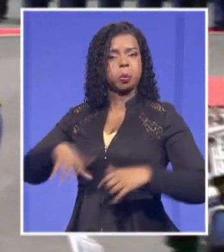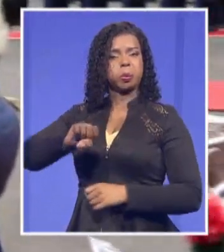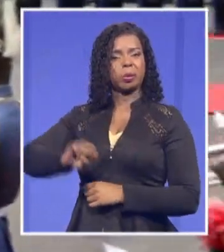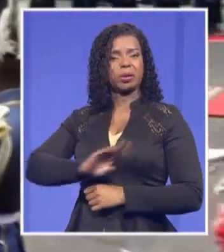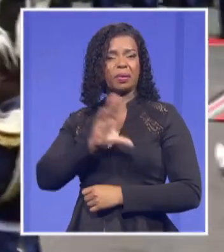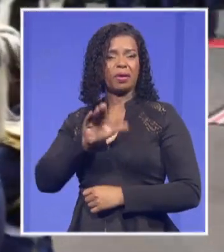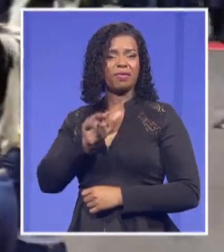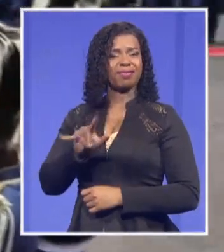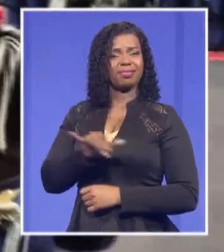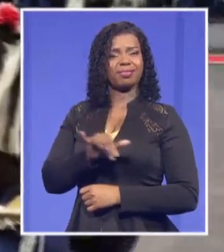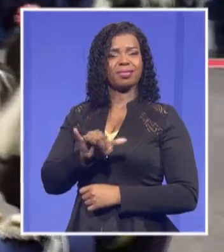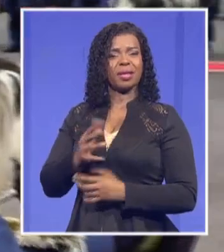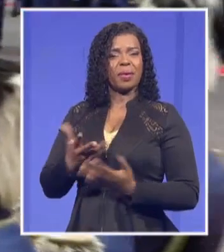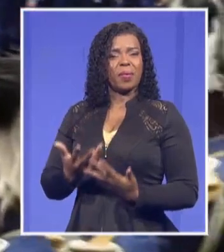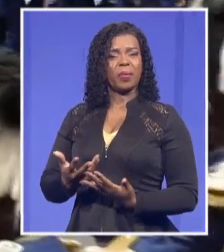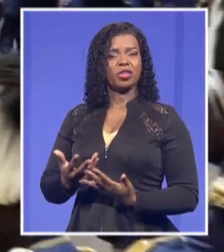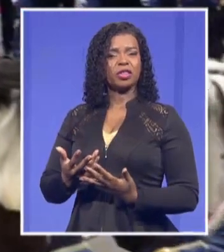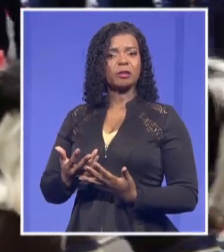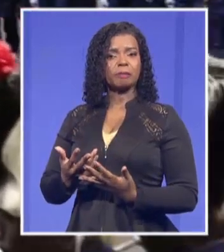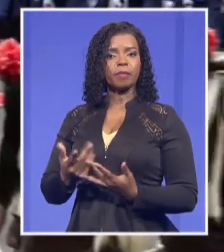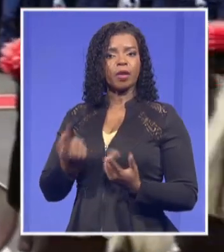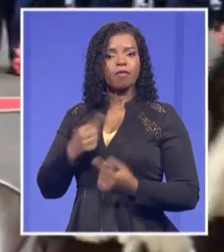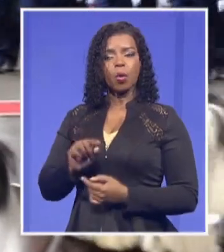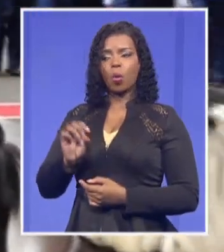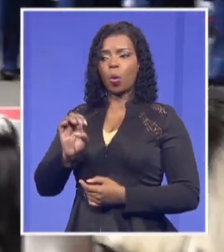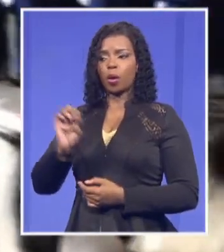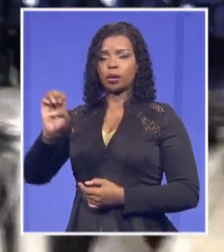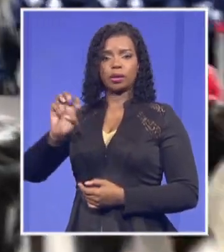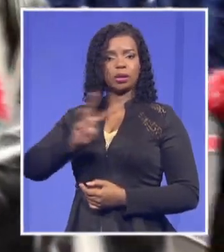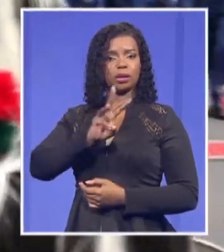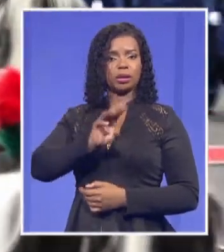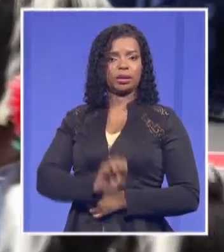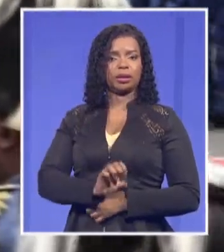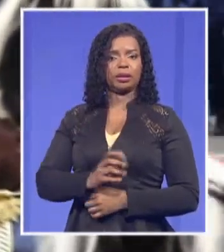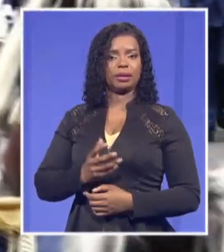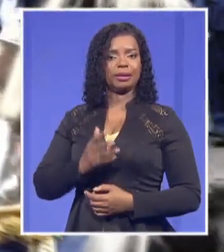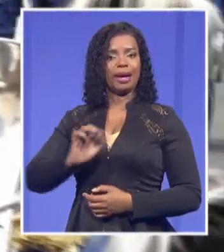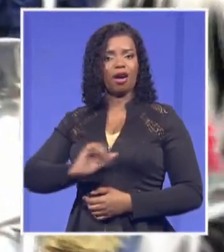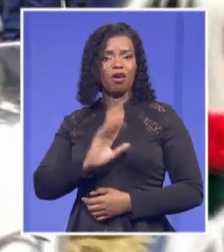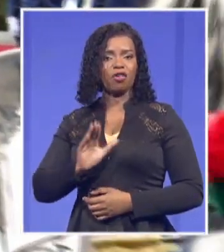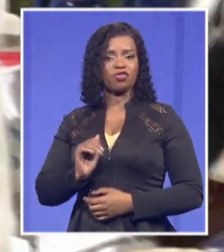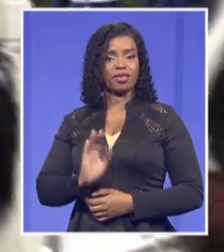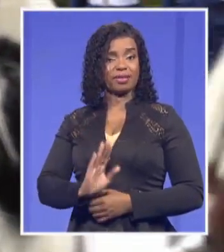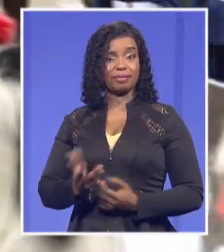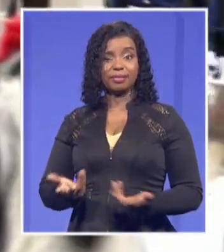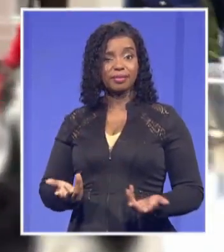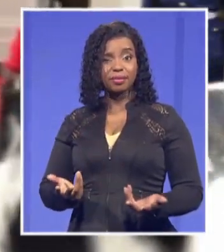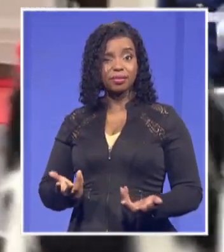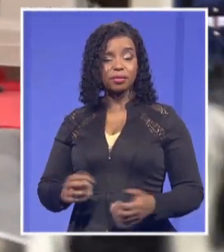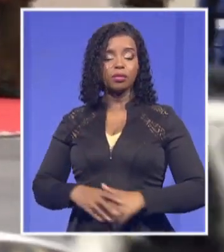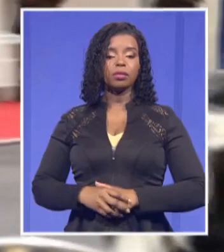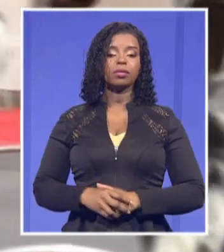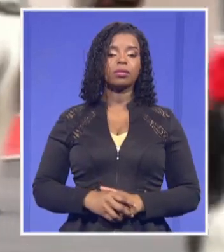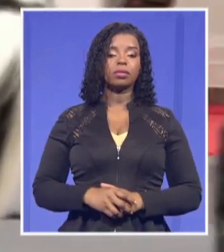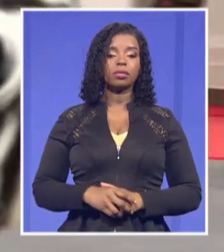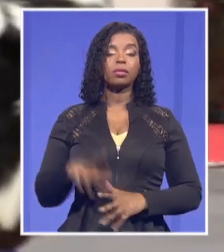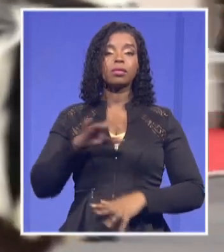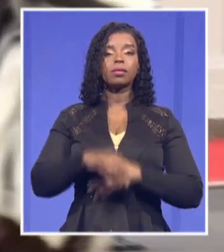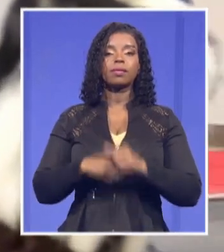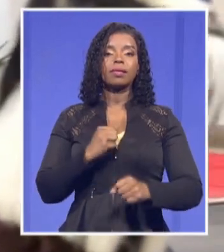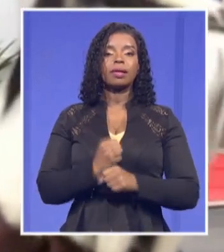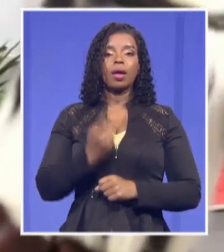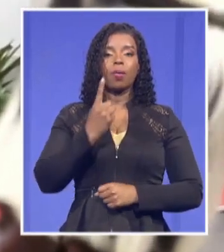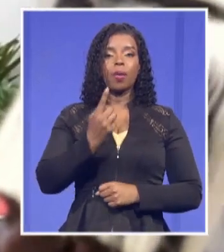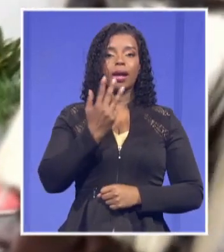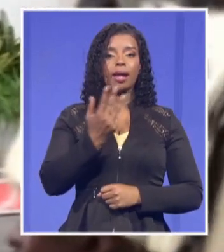of the Southern Africa, Eastern Africa relations? South Africa since 1994 has positioned itself as a voice